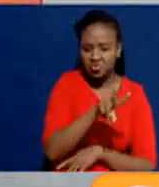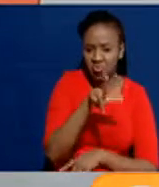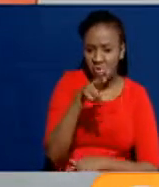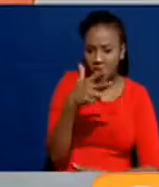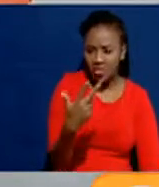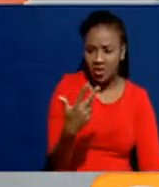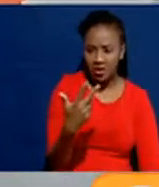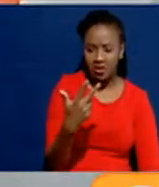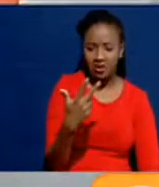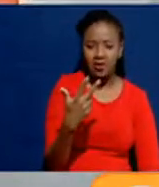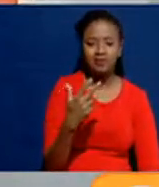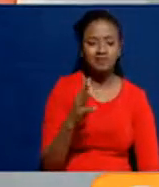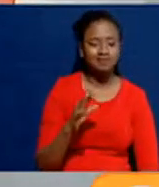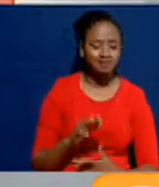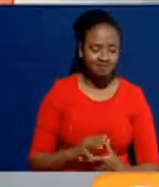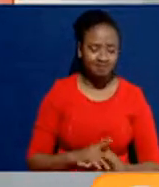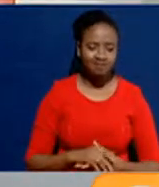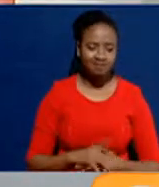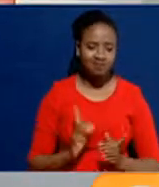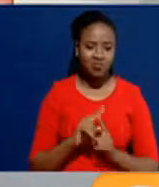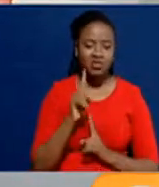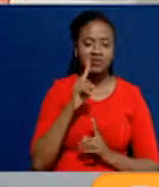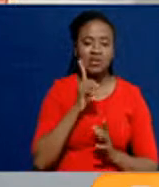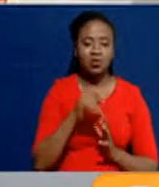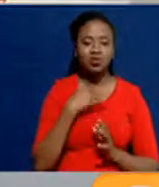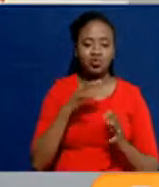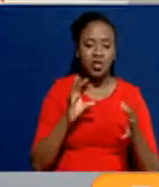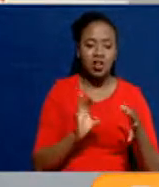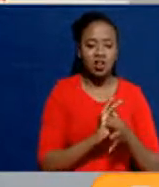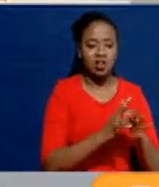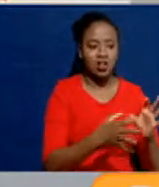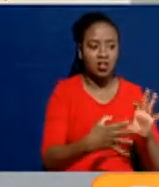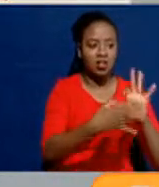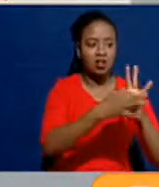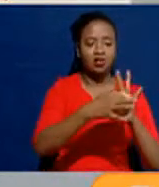to be attached to state departments